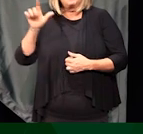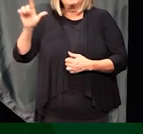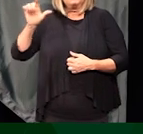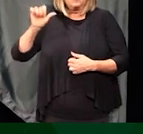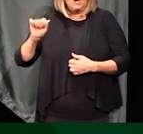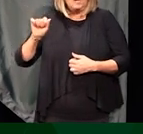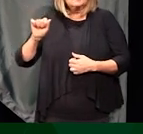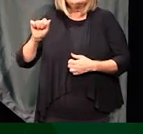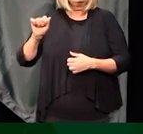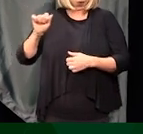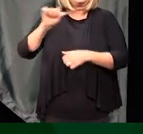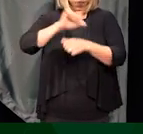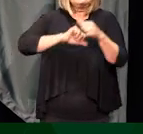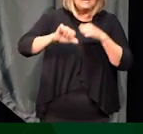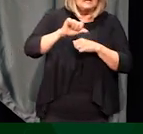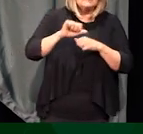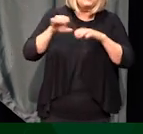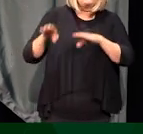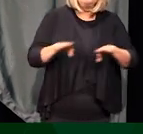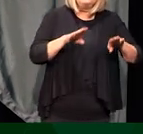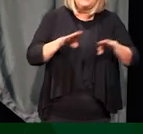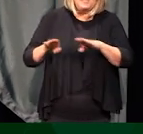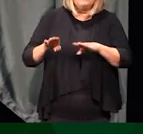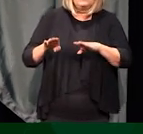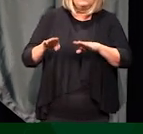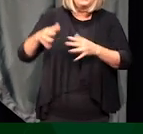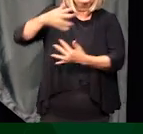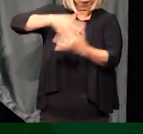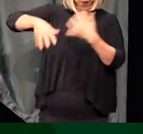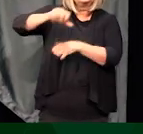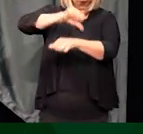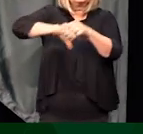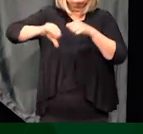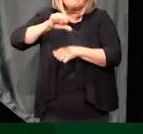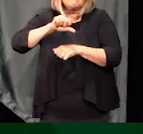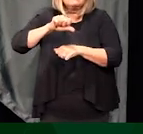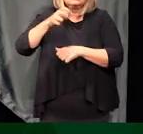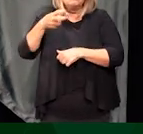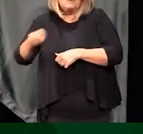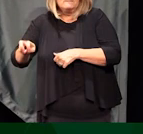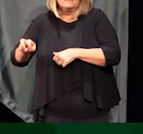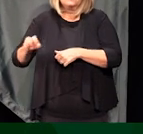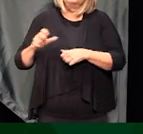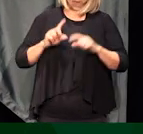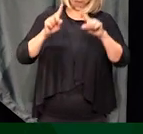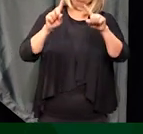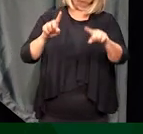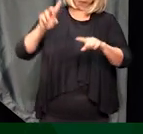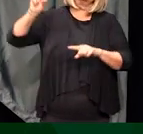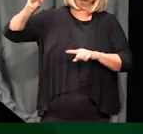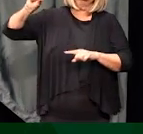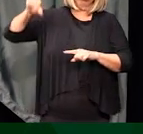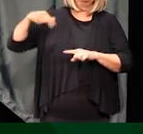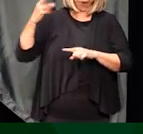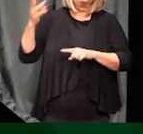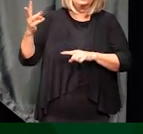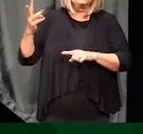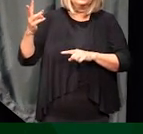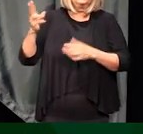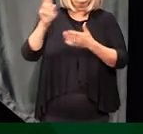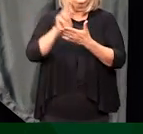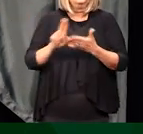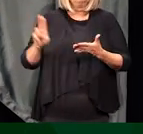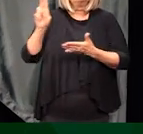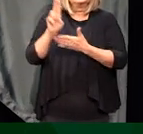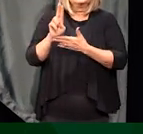and Sciences, Behavioral and Social Science Transfer. He is attending George Washington